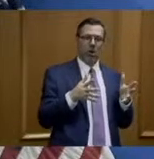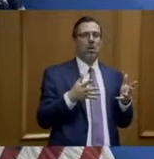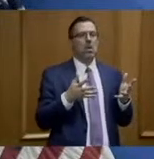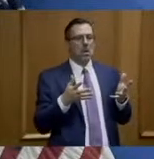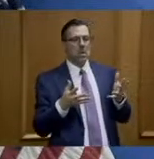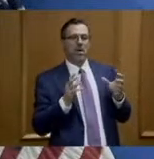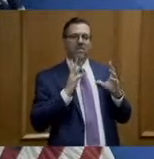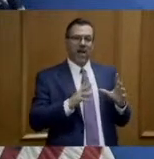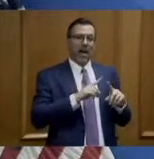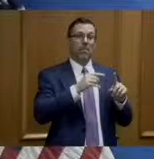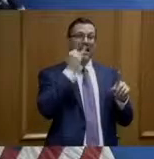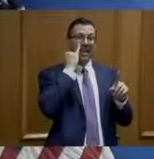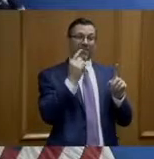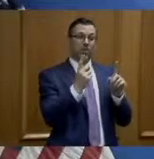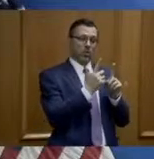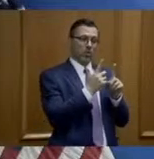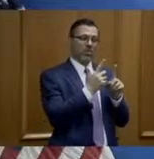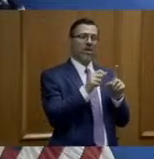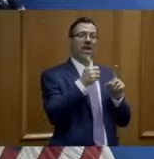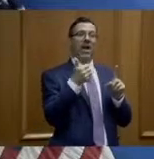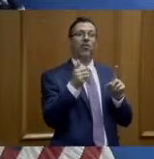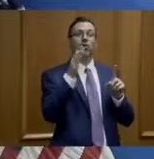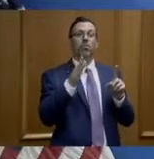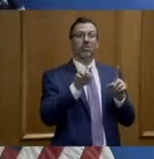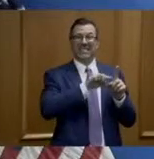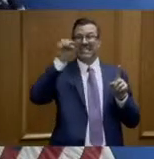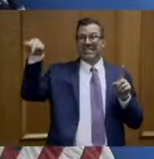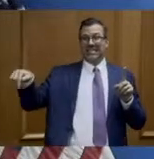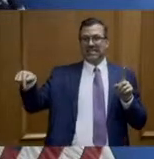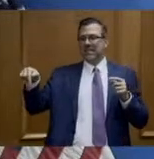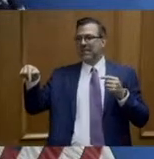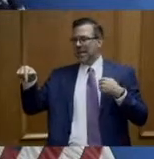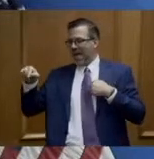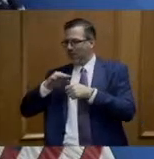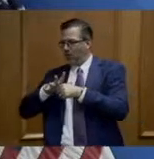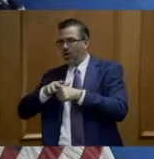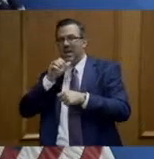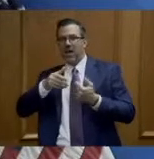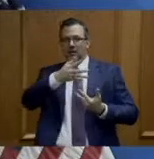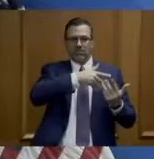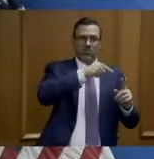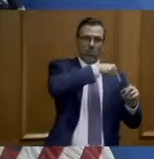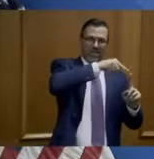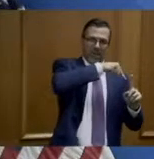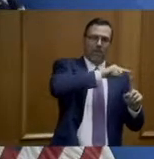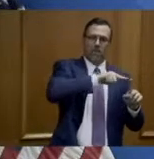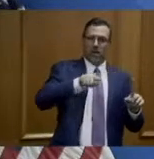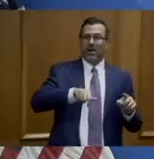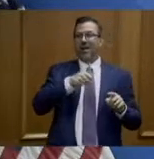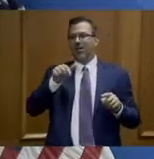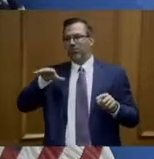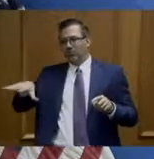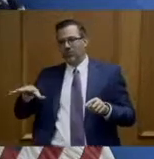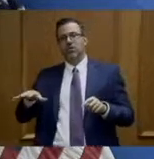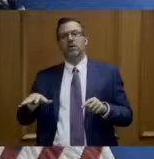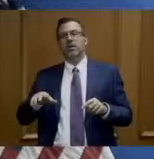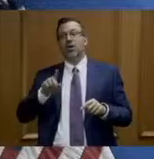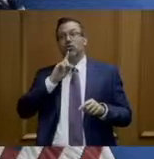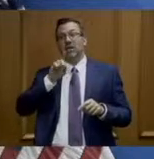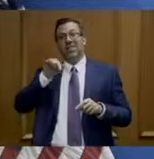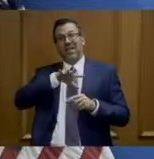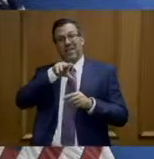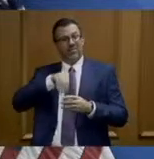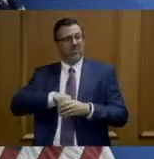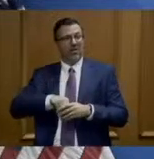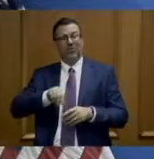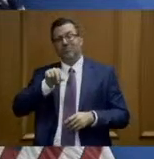or a much more wider spread of testing. That typically involves anywhere from 300 to 500 folks, at least in